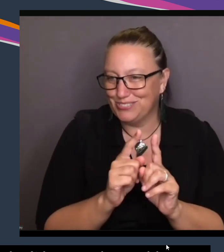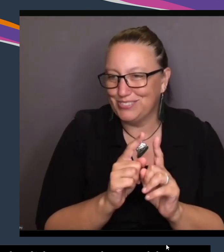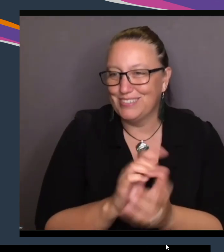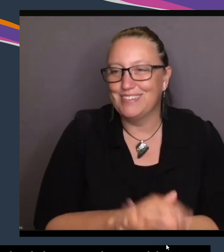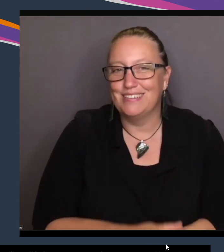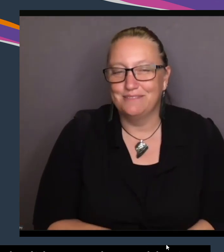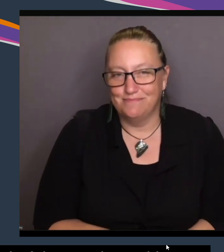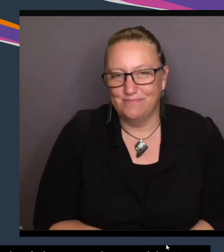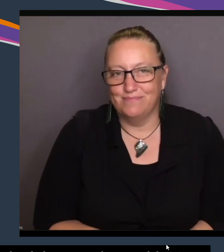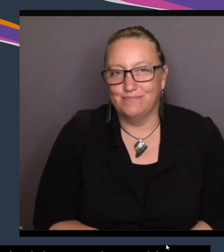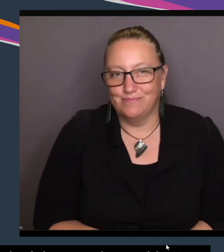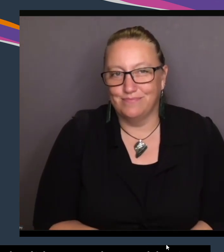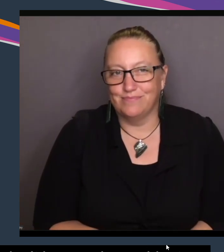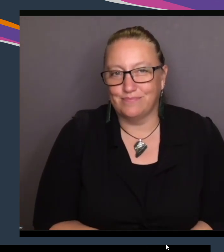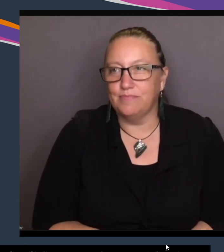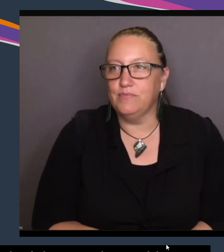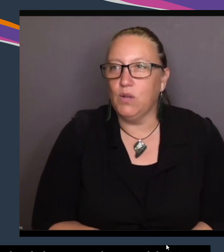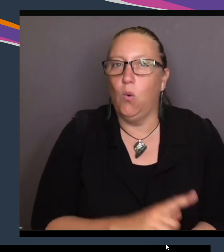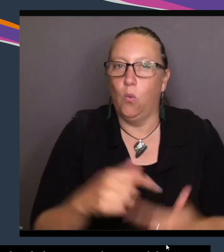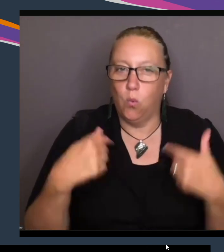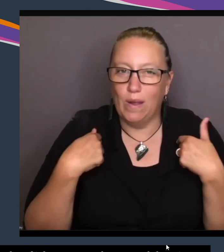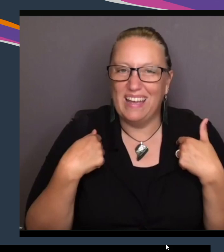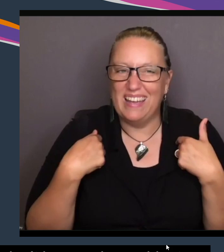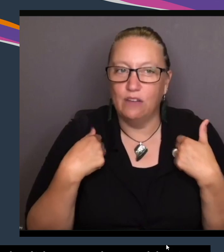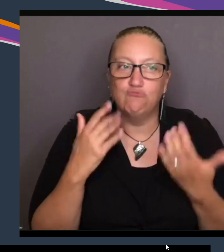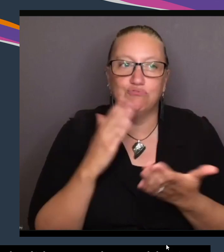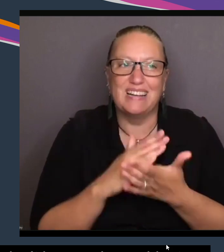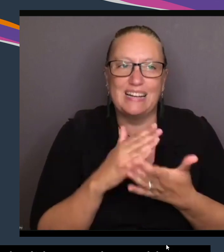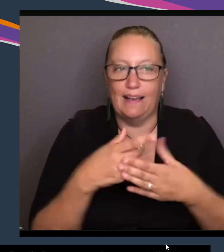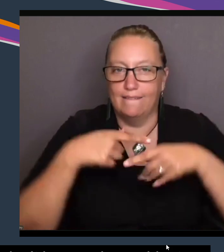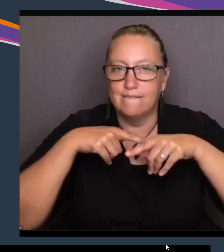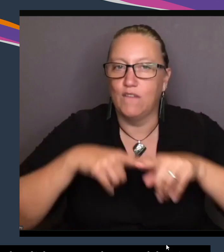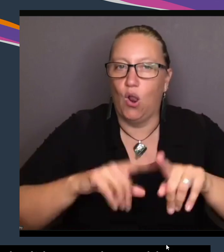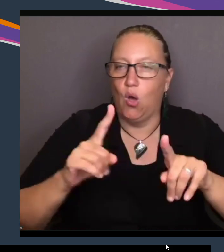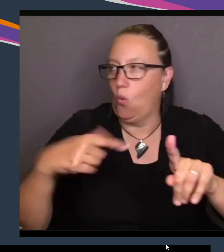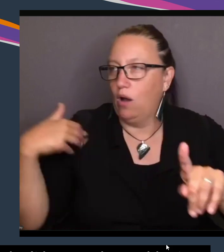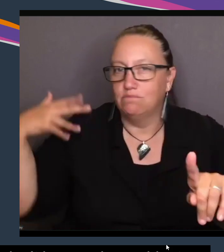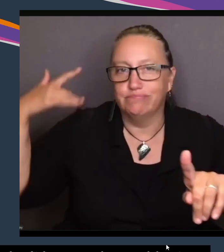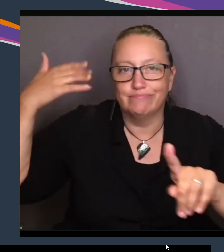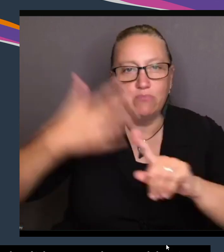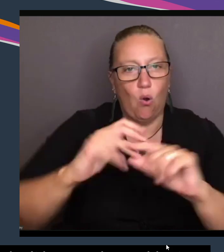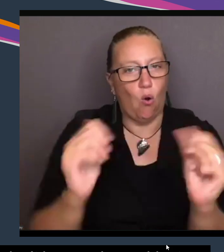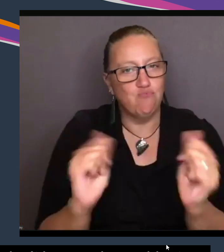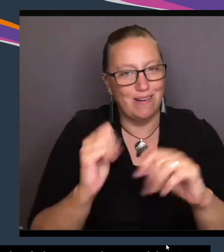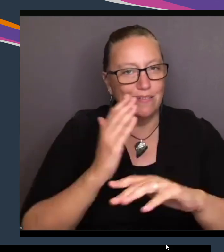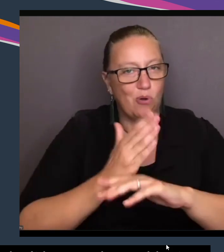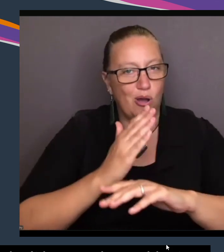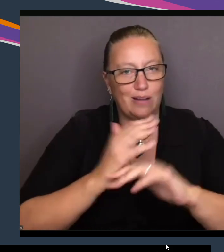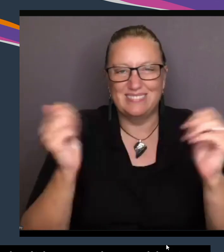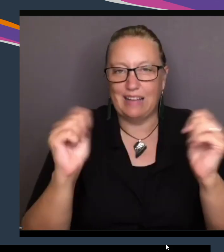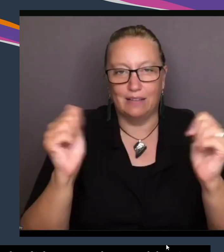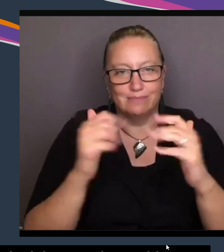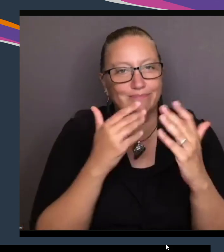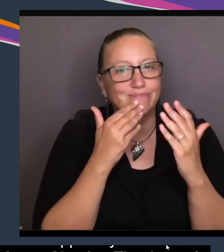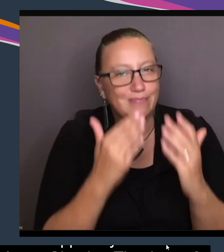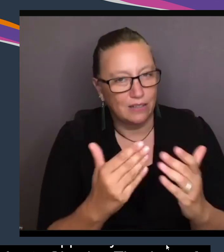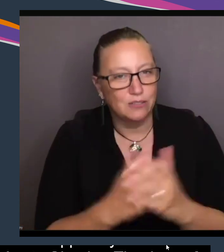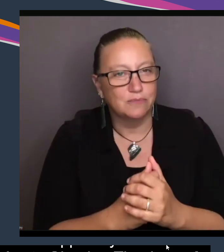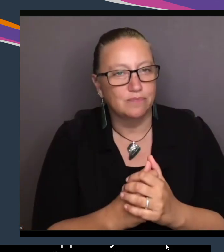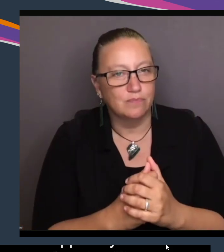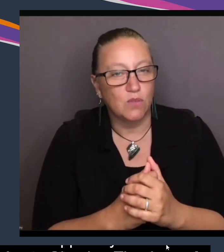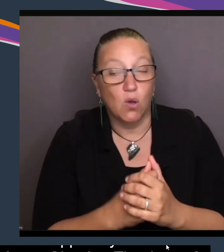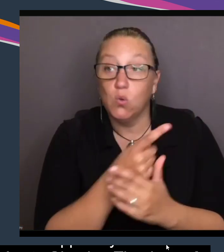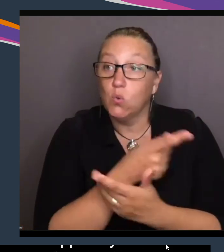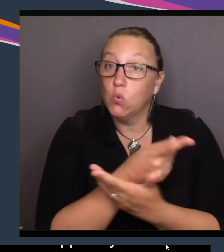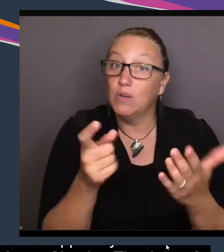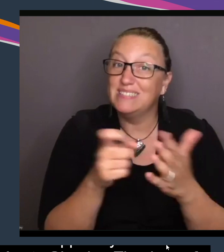We're on the shoulders of giants, so thank you for your work and advocacy over the years. To our Disability